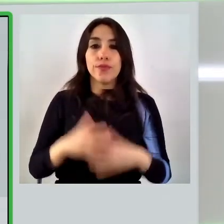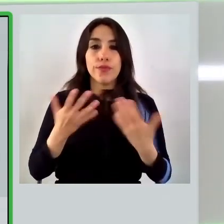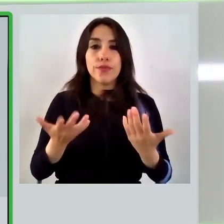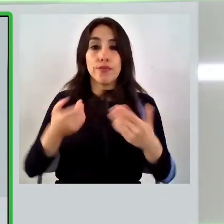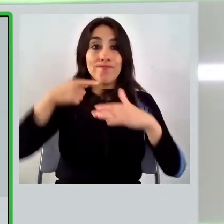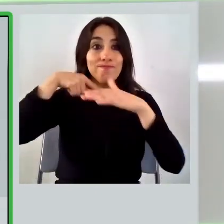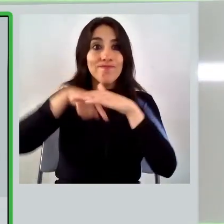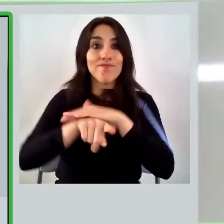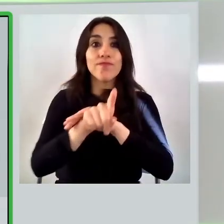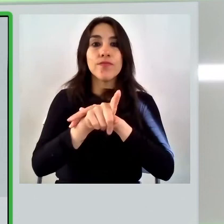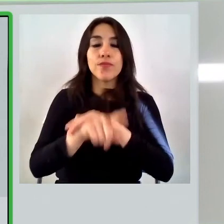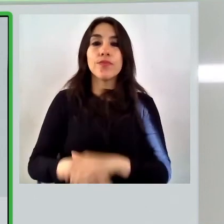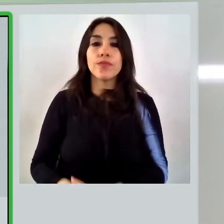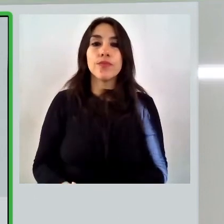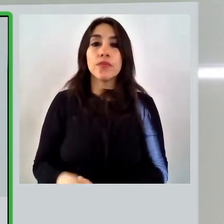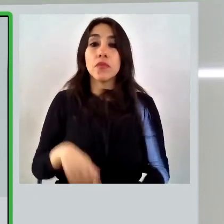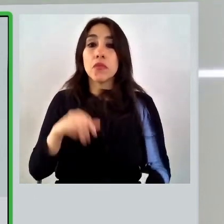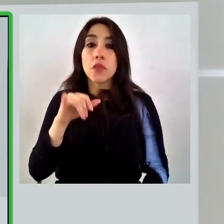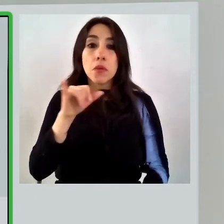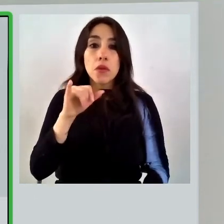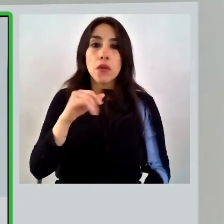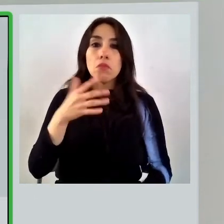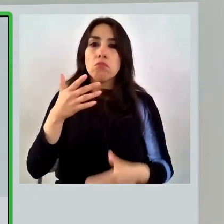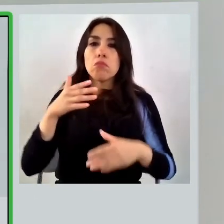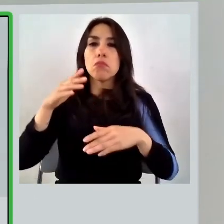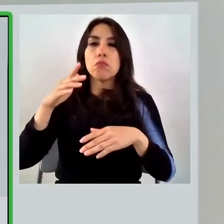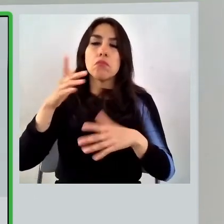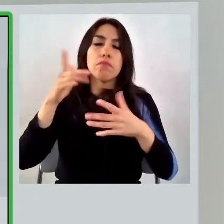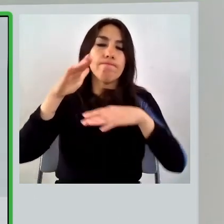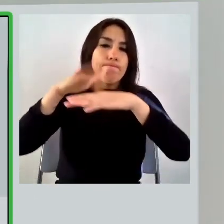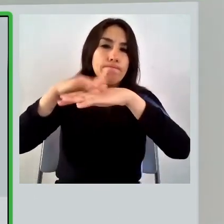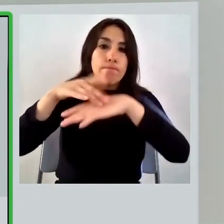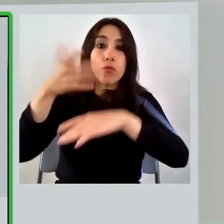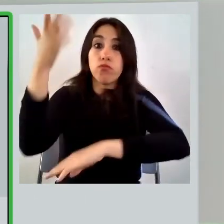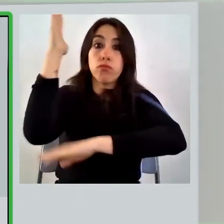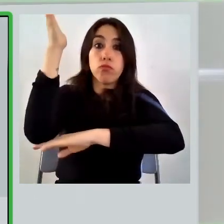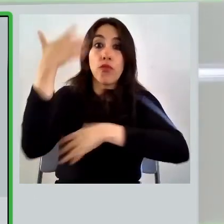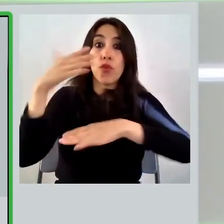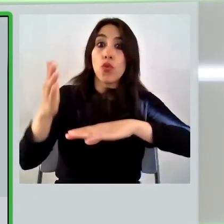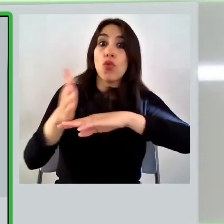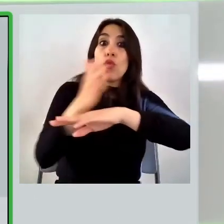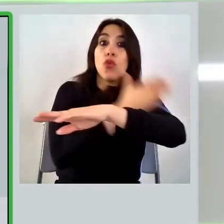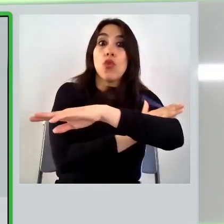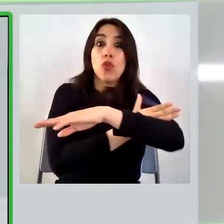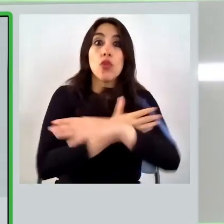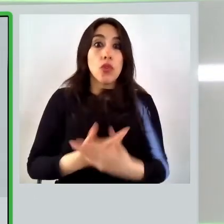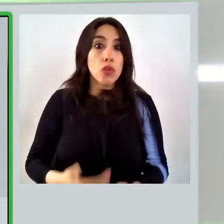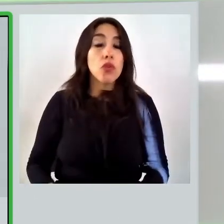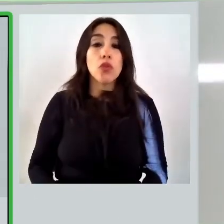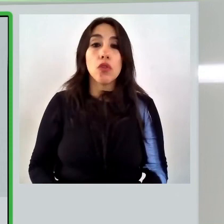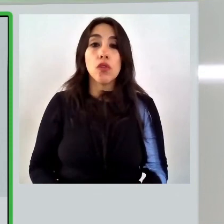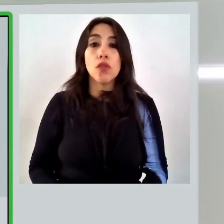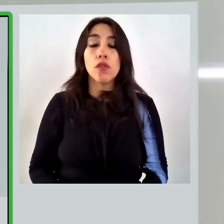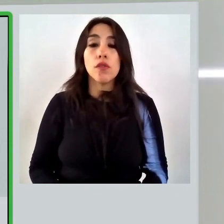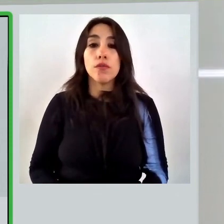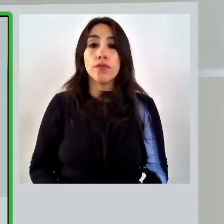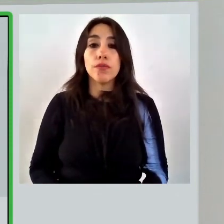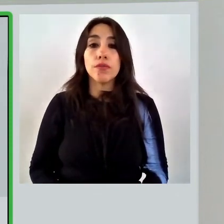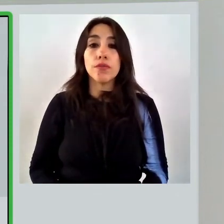factors in place will absolutely lead to more employees thriving. But what our model shows, again, is